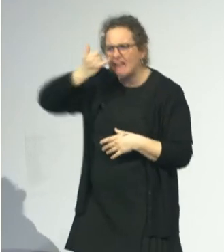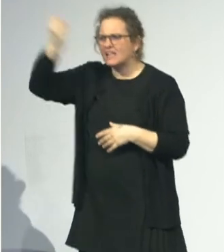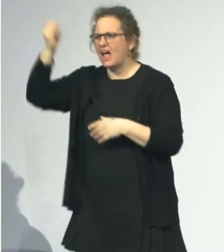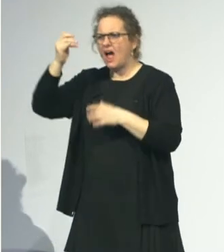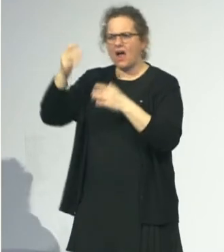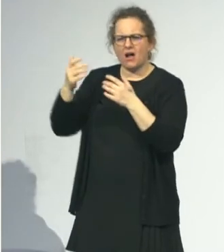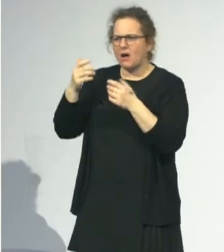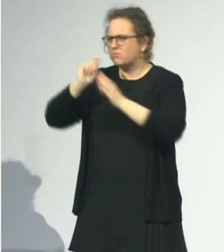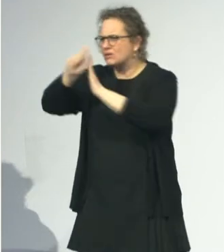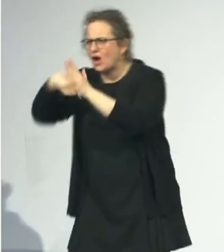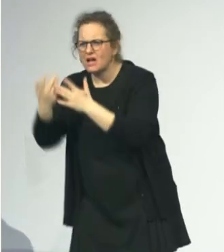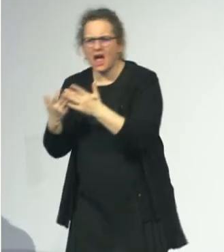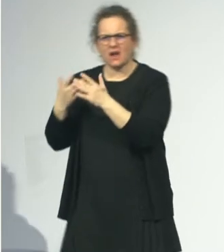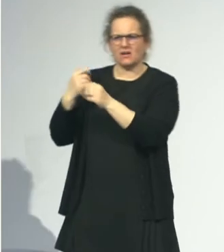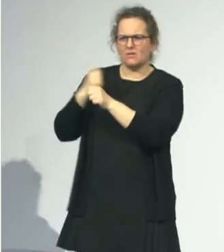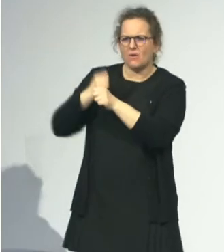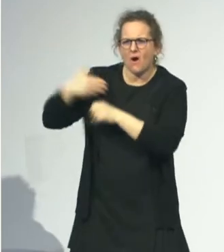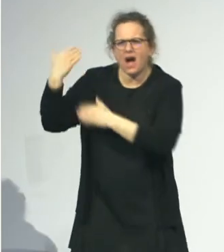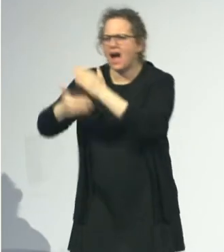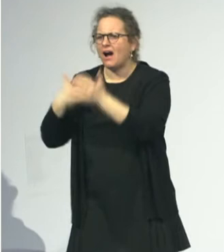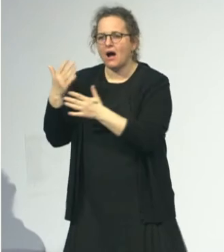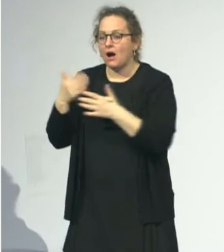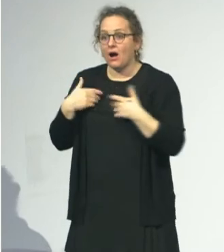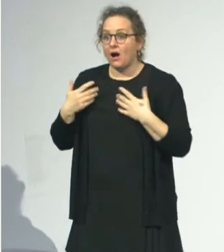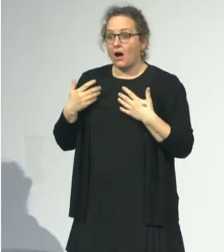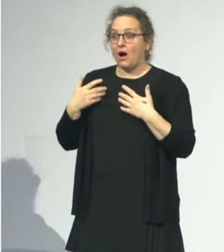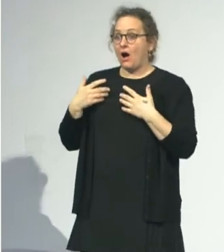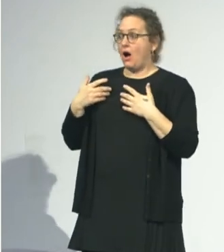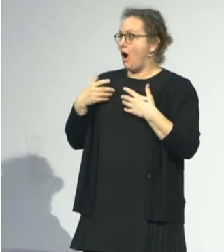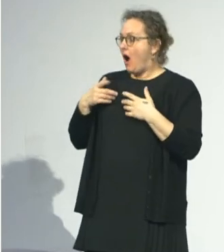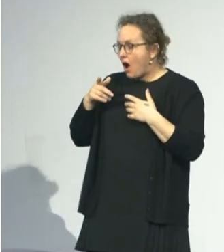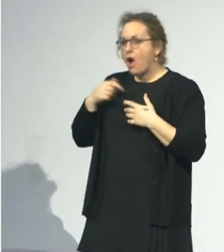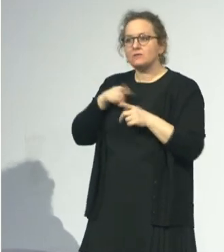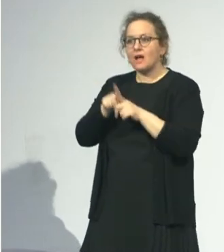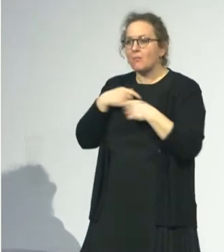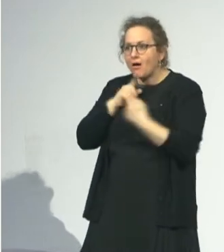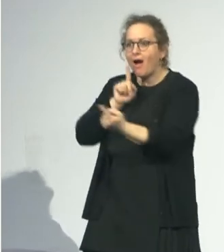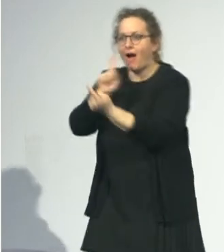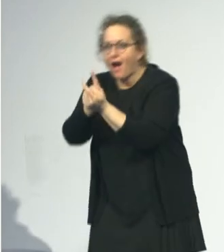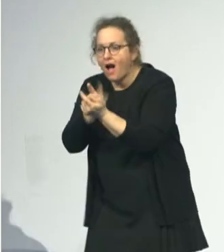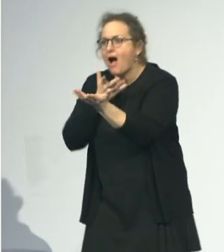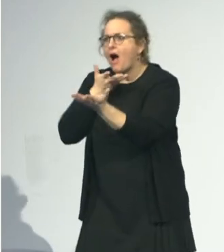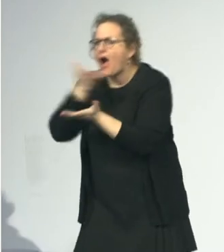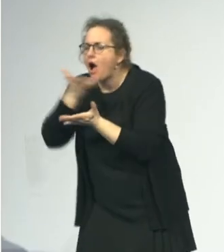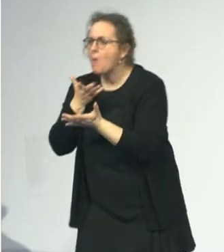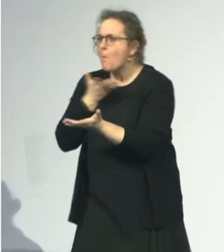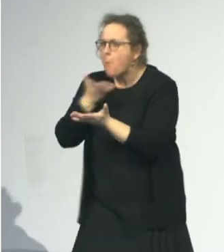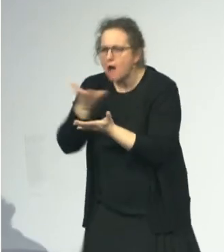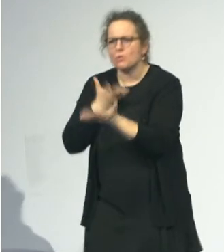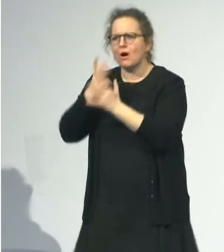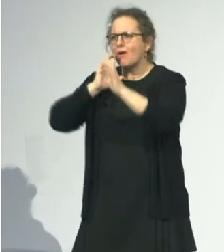say. So my best advice, talk, talk, talk. Communicate, contact, shake hands, don't be